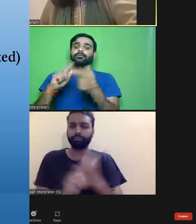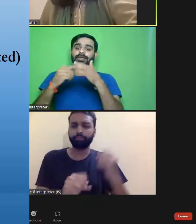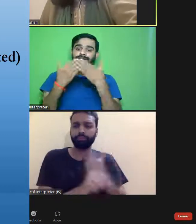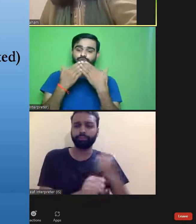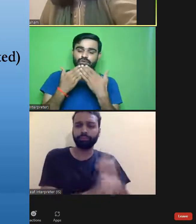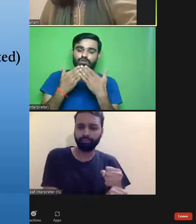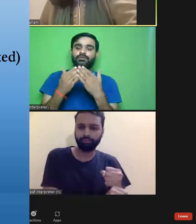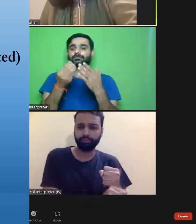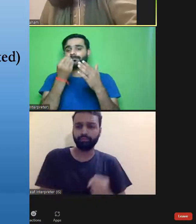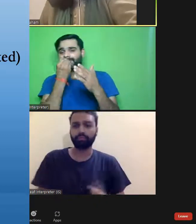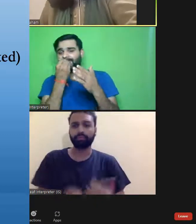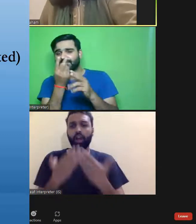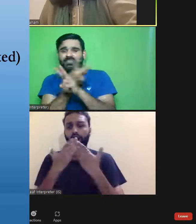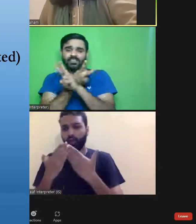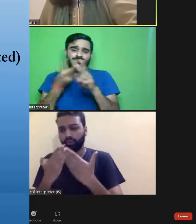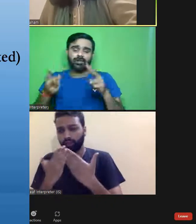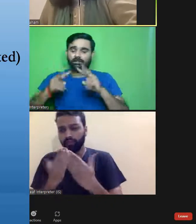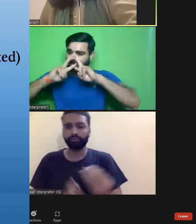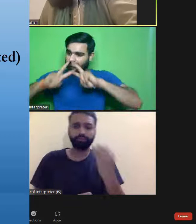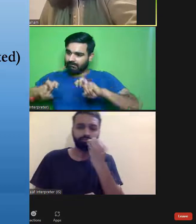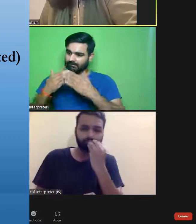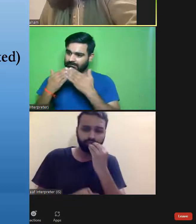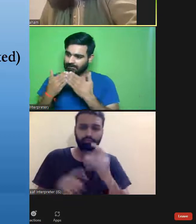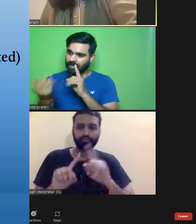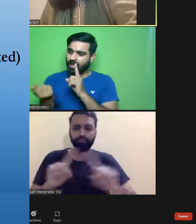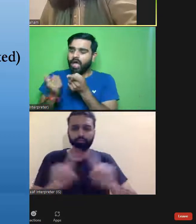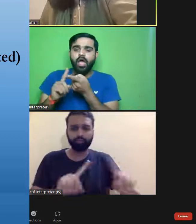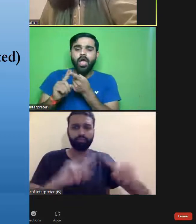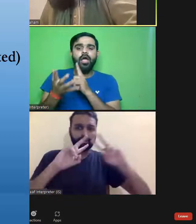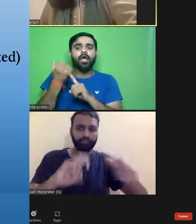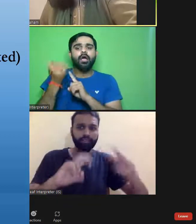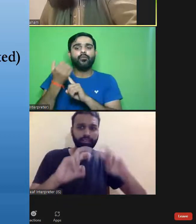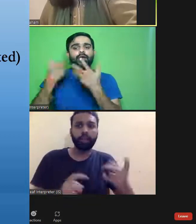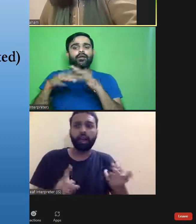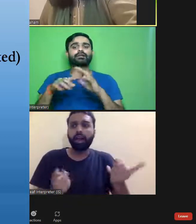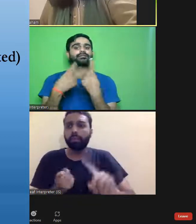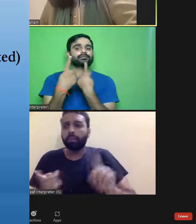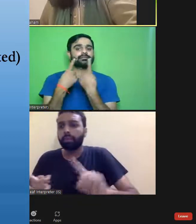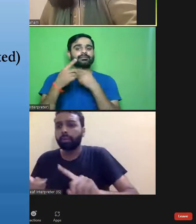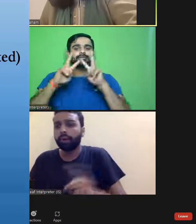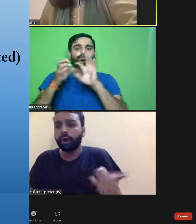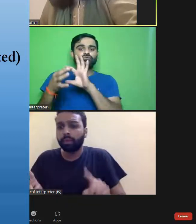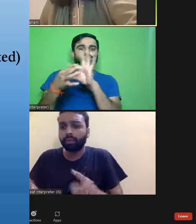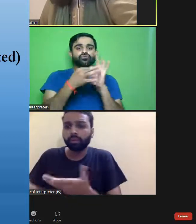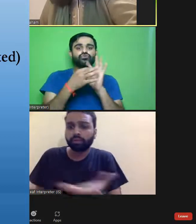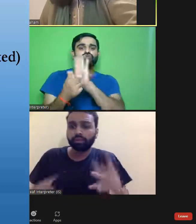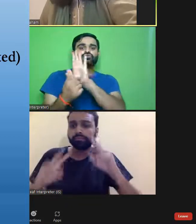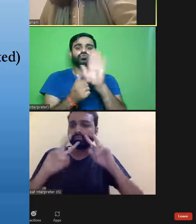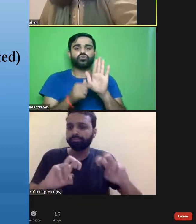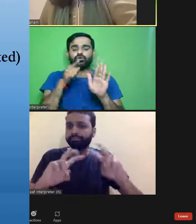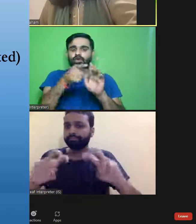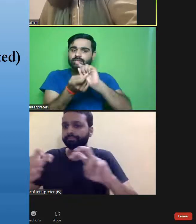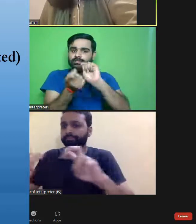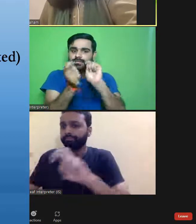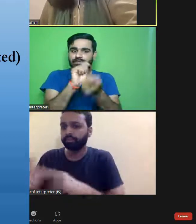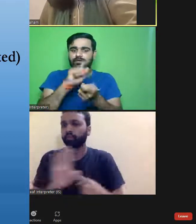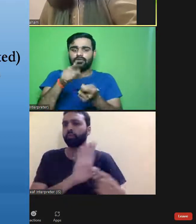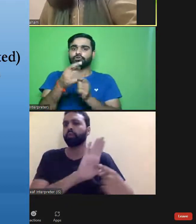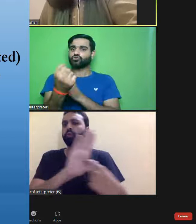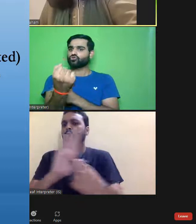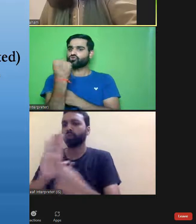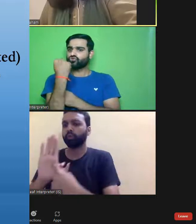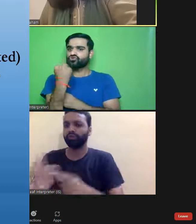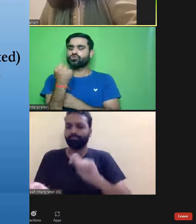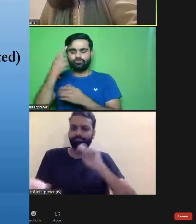to certain research studies which has happened, which talks about to establish that there is a very strong and